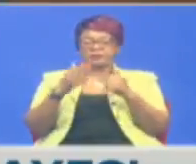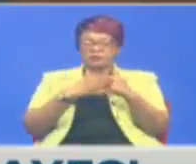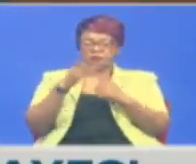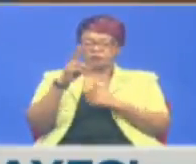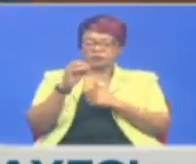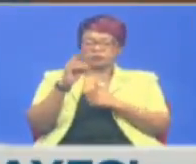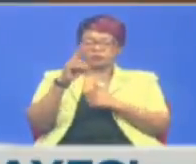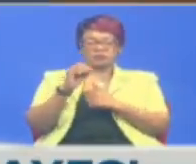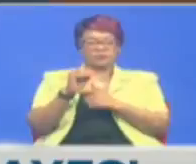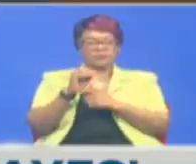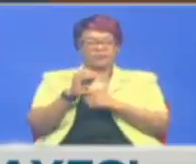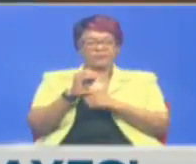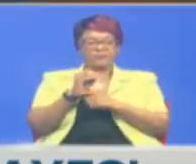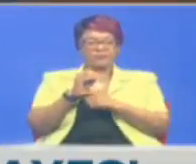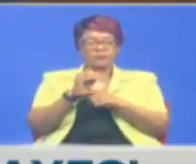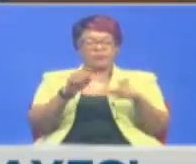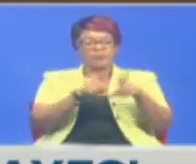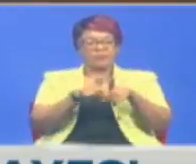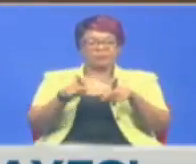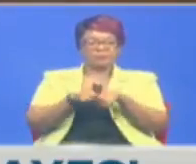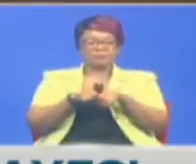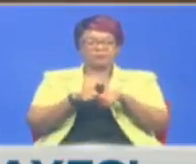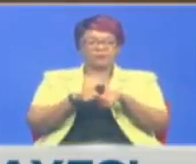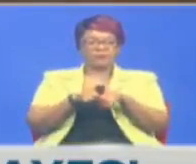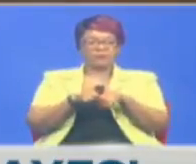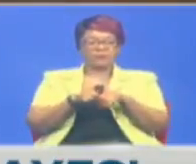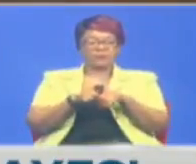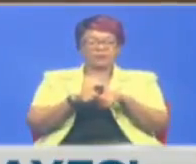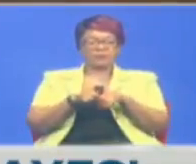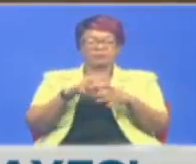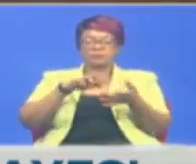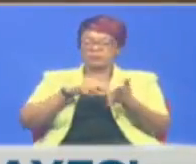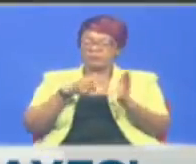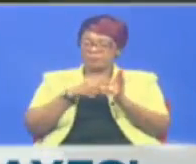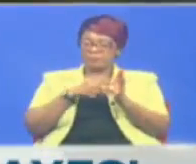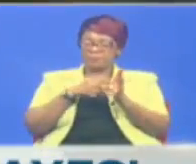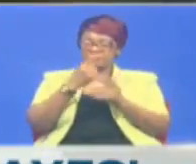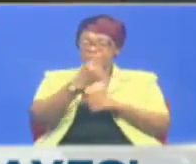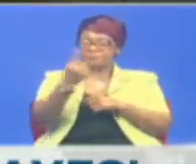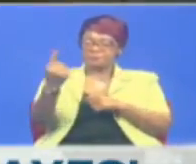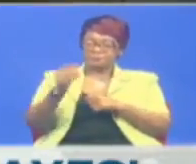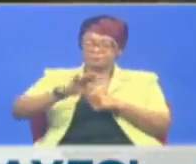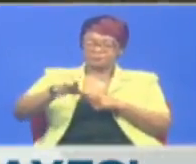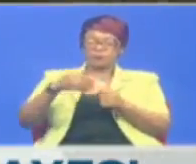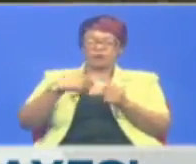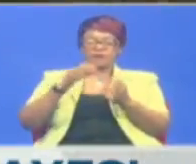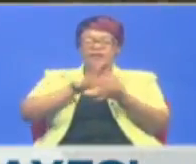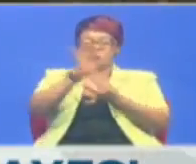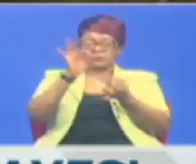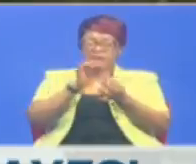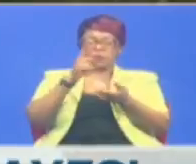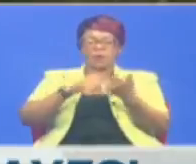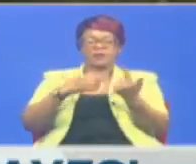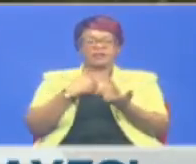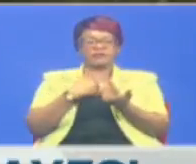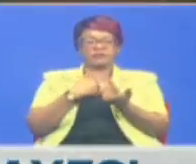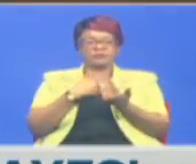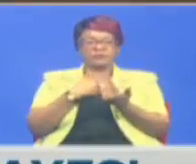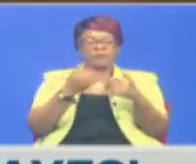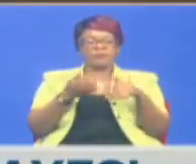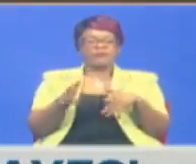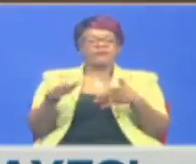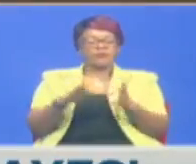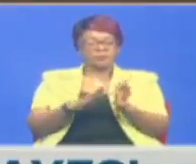2019-2020, plus zero by the formula, meaning each county shall get exactly what they got. The formula